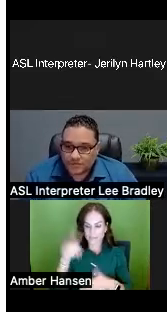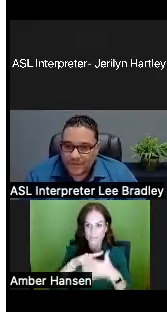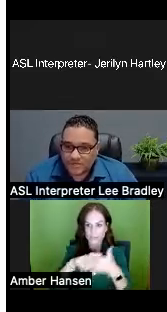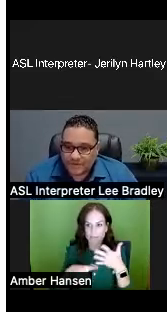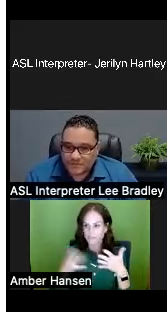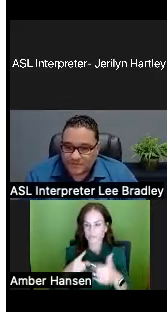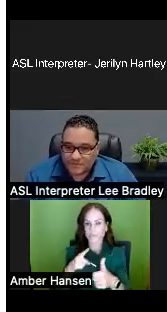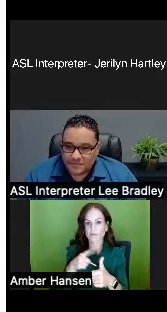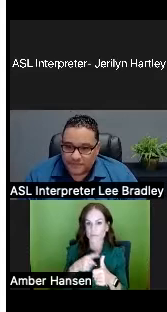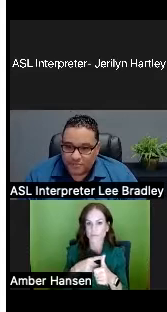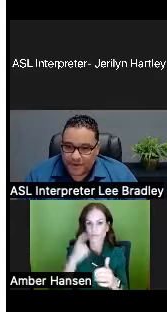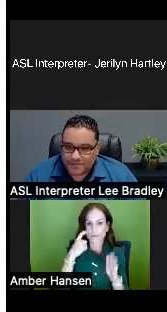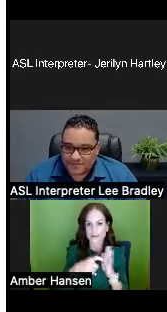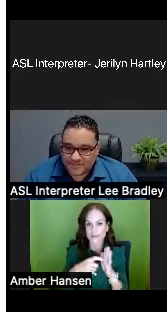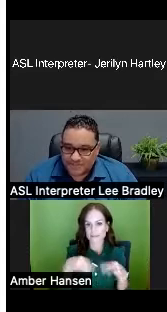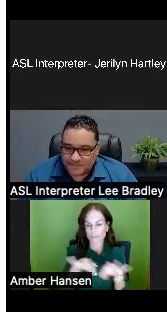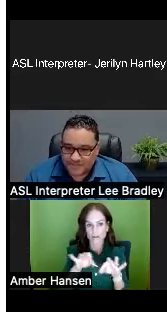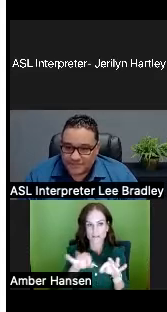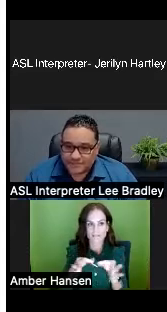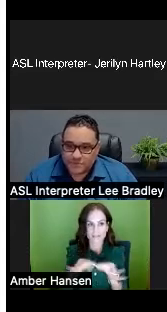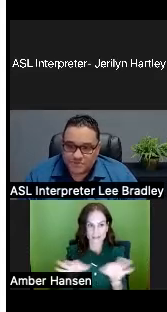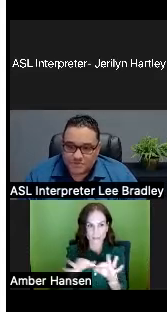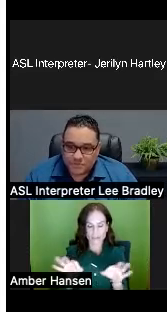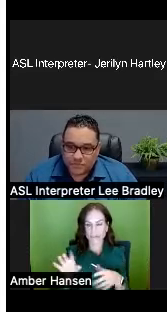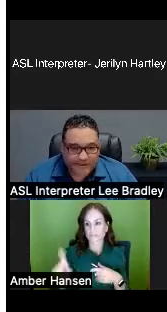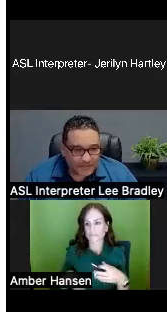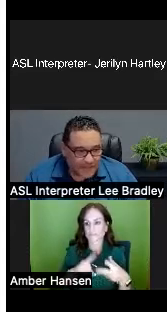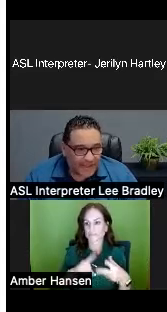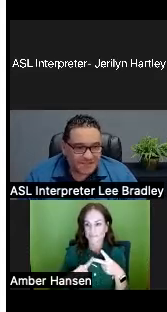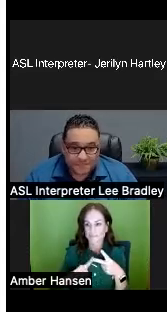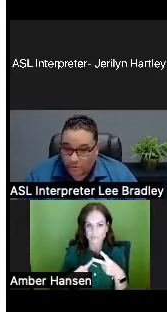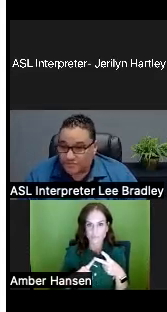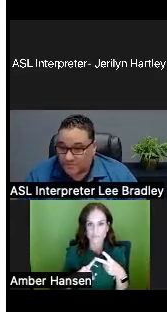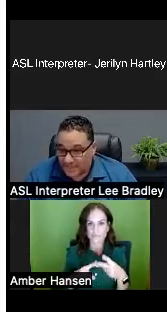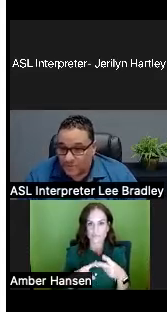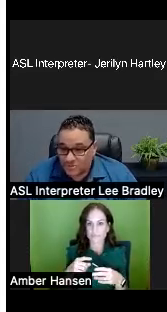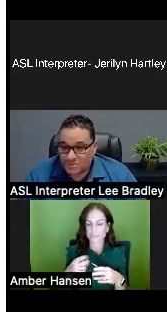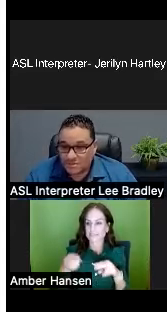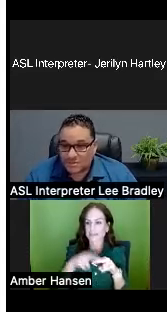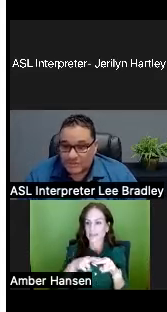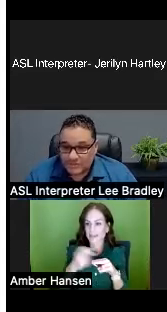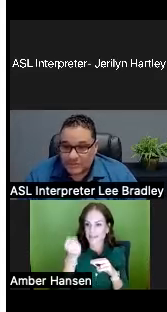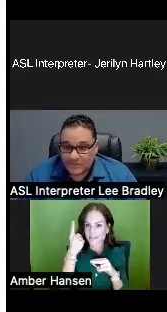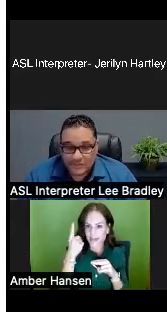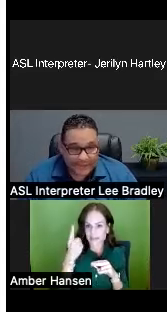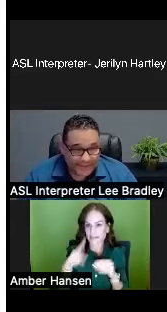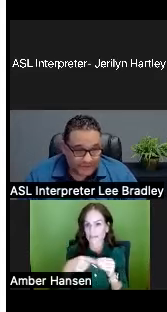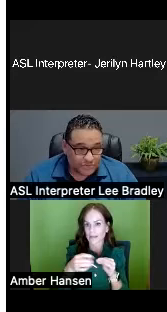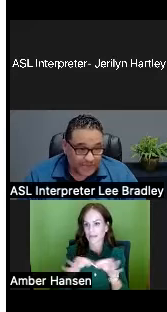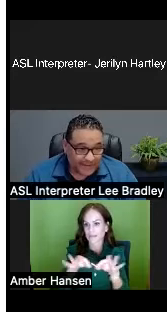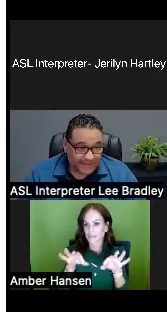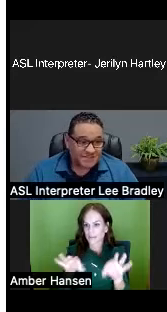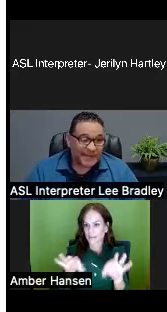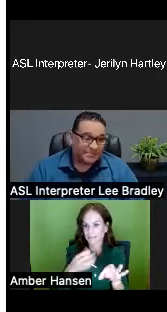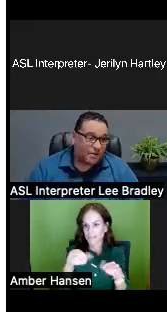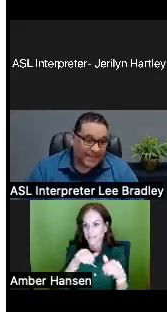So the objectives for my presentation today is to first recognize the importance of language and to